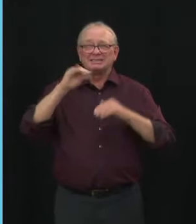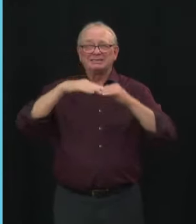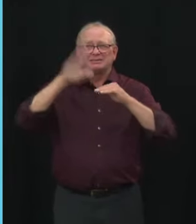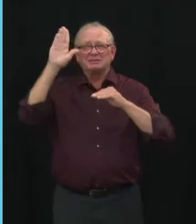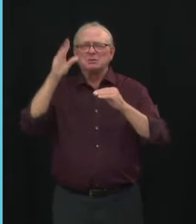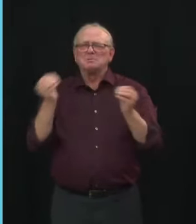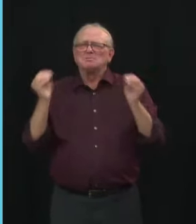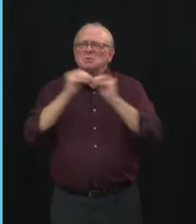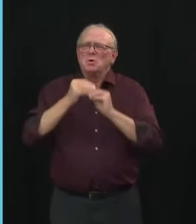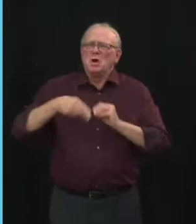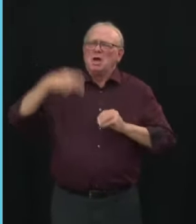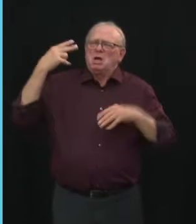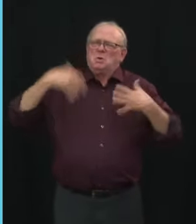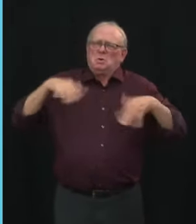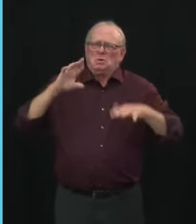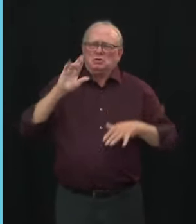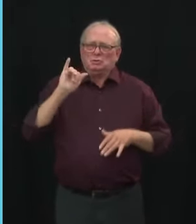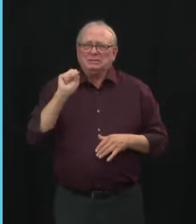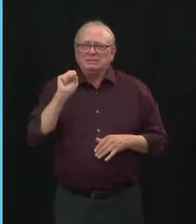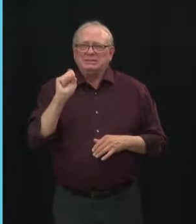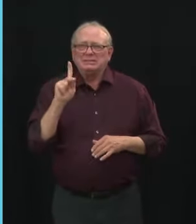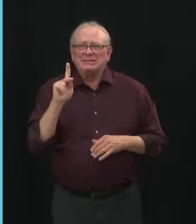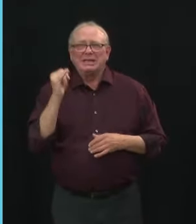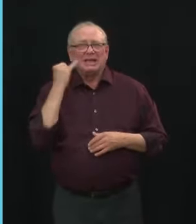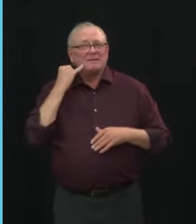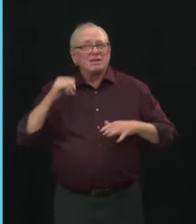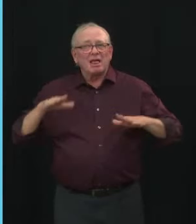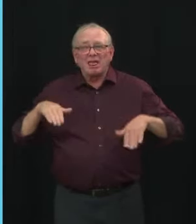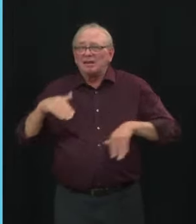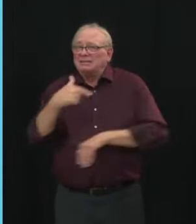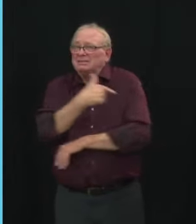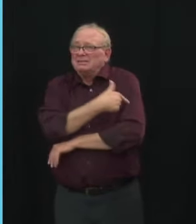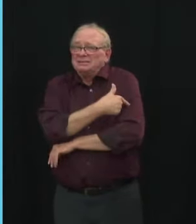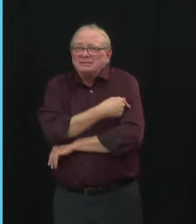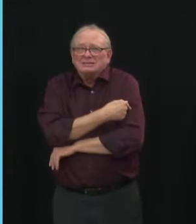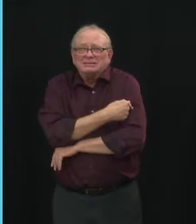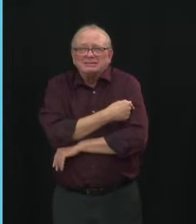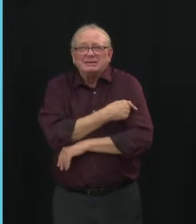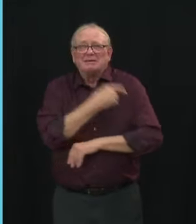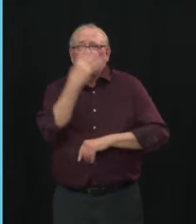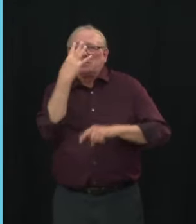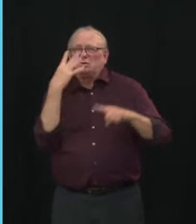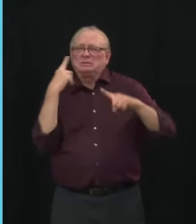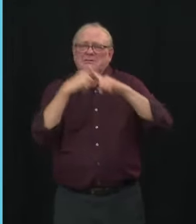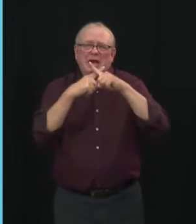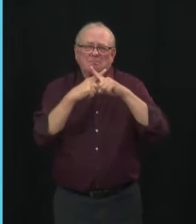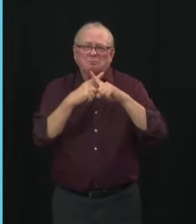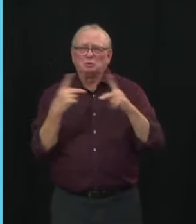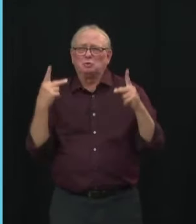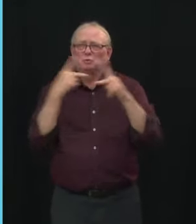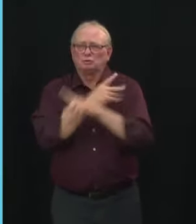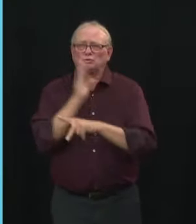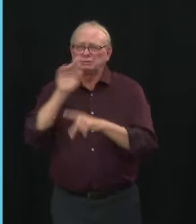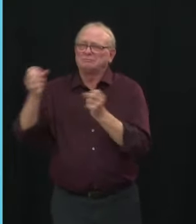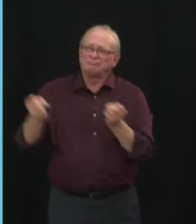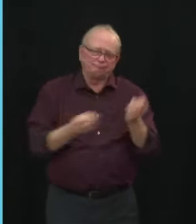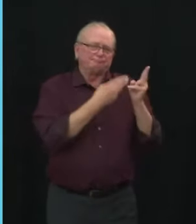highest, those who were not vaccinated were more than 4 times more likely to be hospitalized with COVID in the